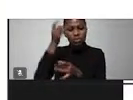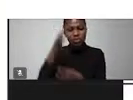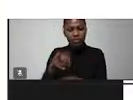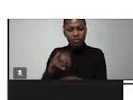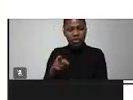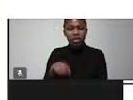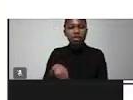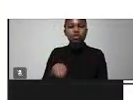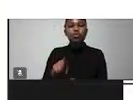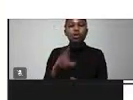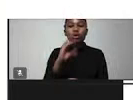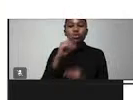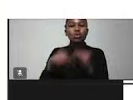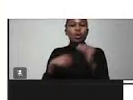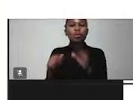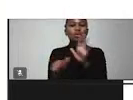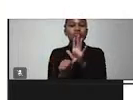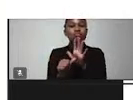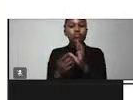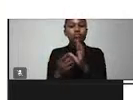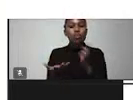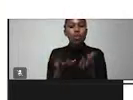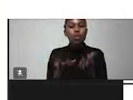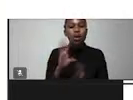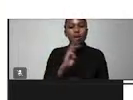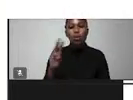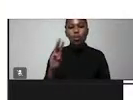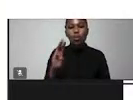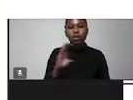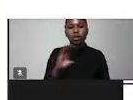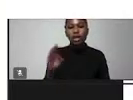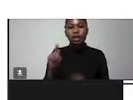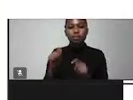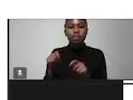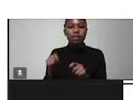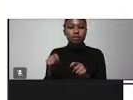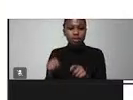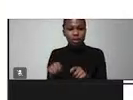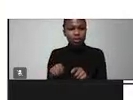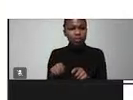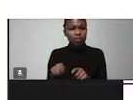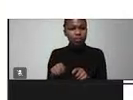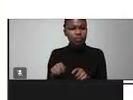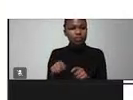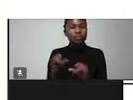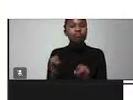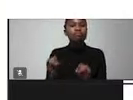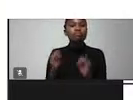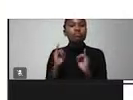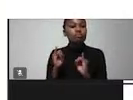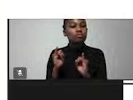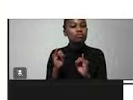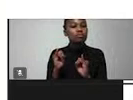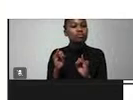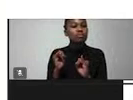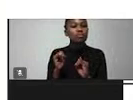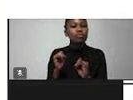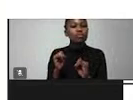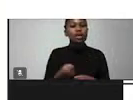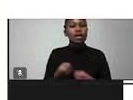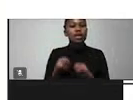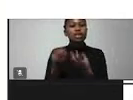what the work that we're doing in the Port of Cape Town, but that's one element in terms of that's quite critical with regards to export